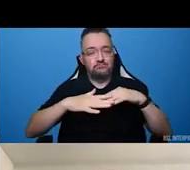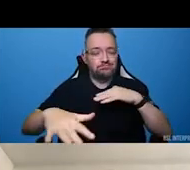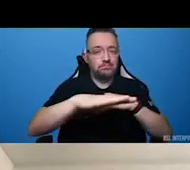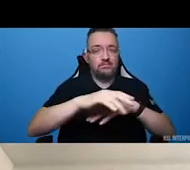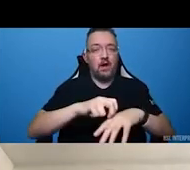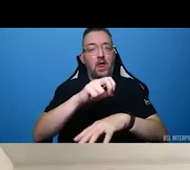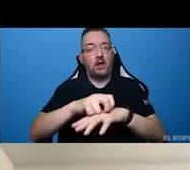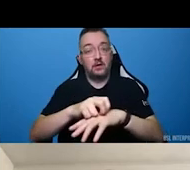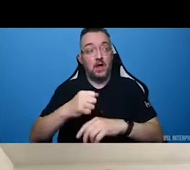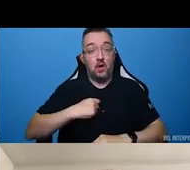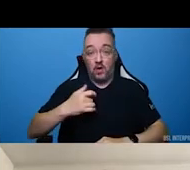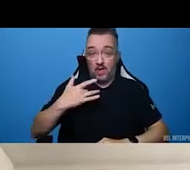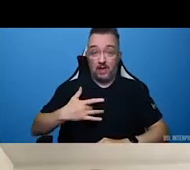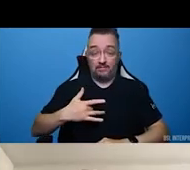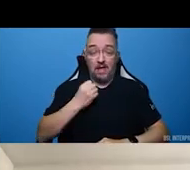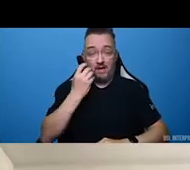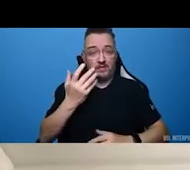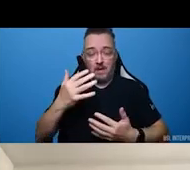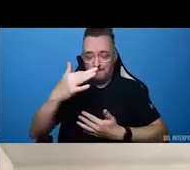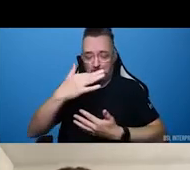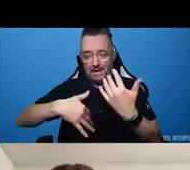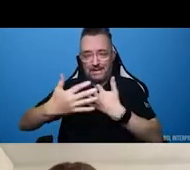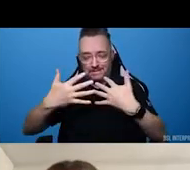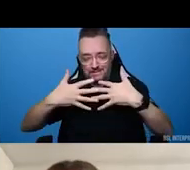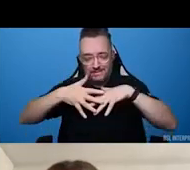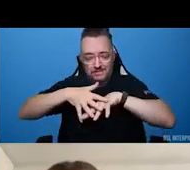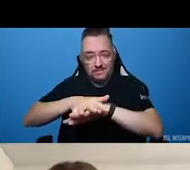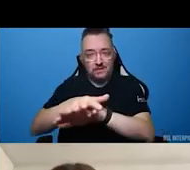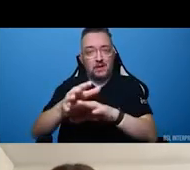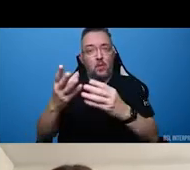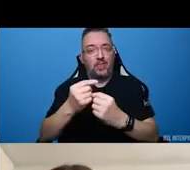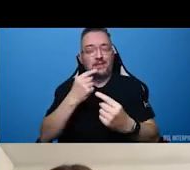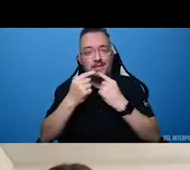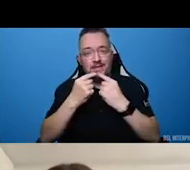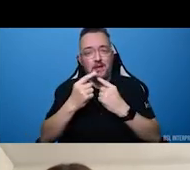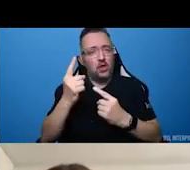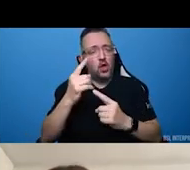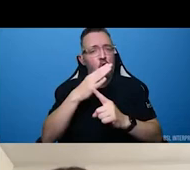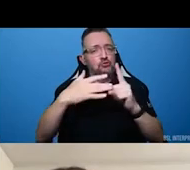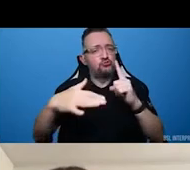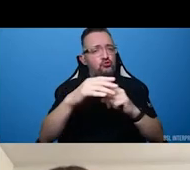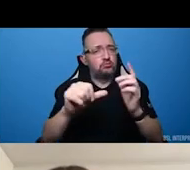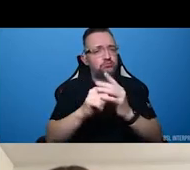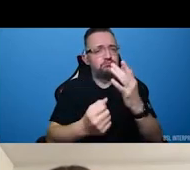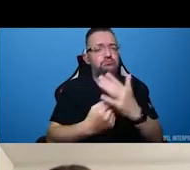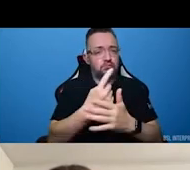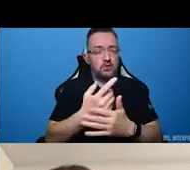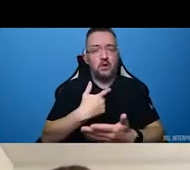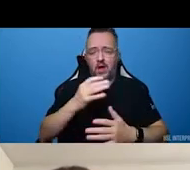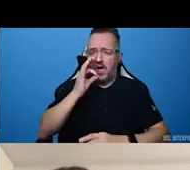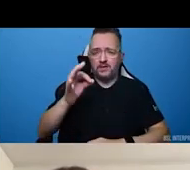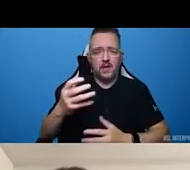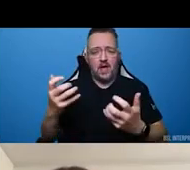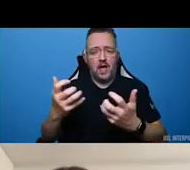increasingly entangled with data technologies, the project questions the environmental and social consequences, while also asking how might we